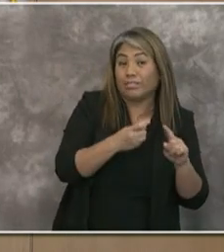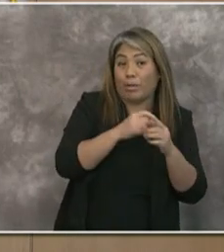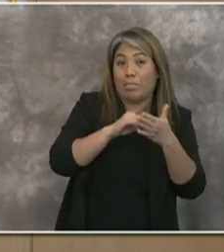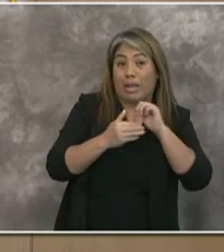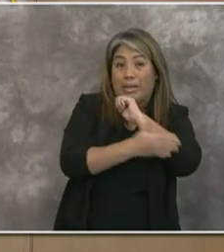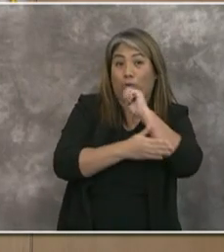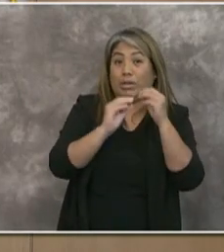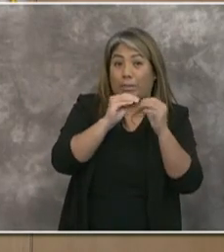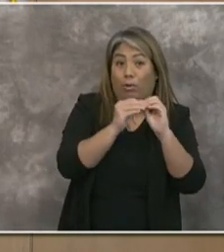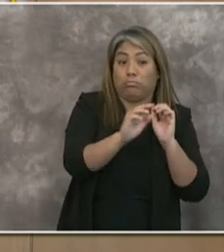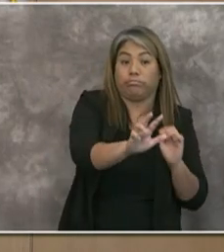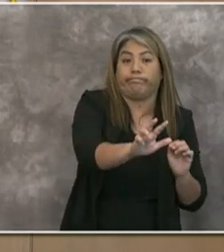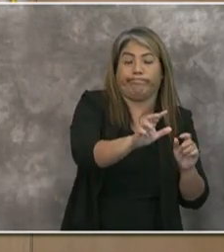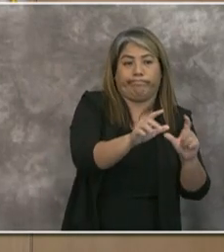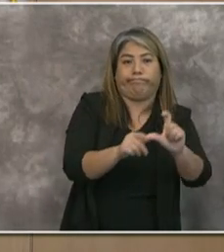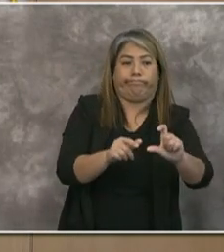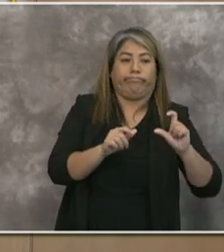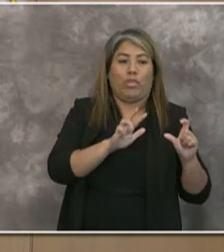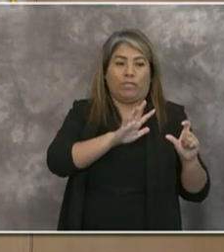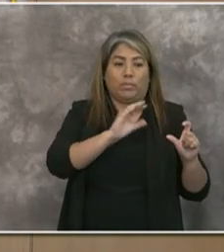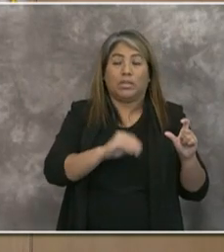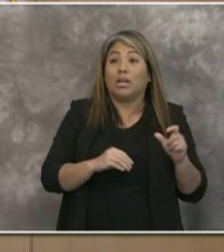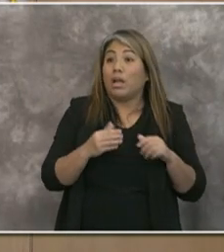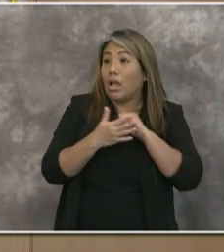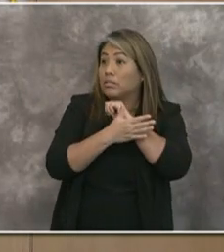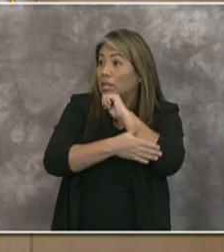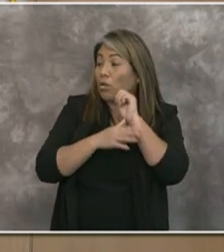county identified if there are any factors that could